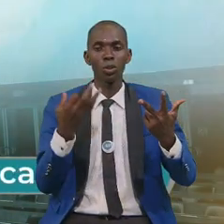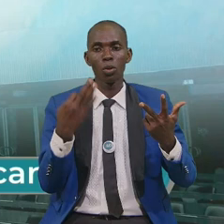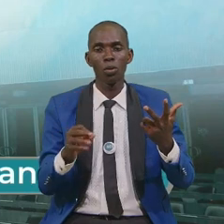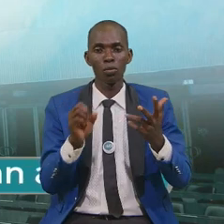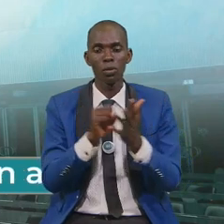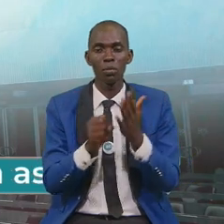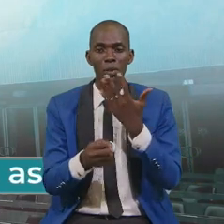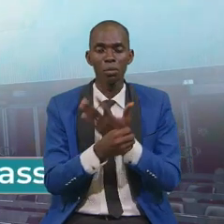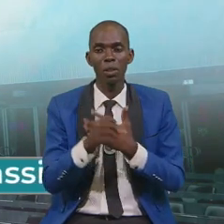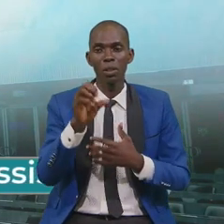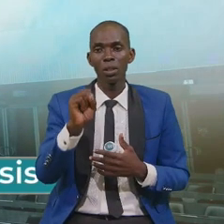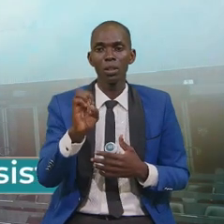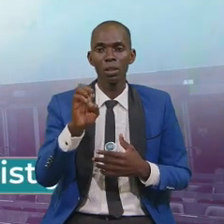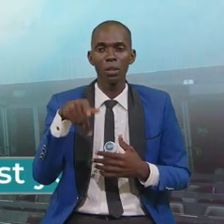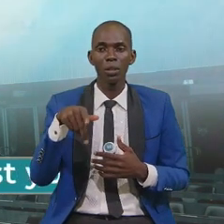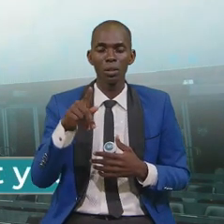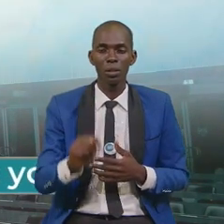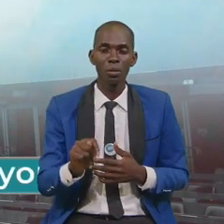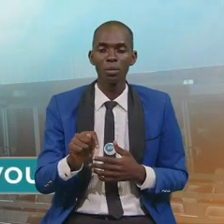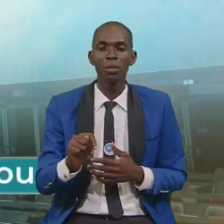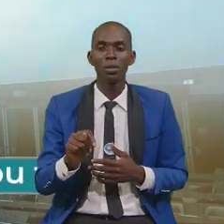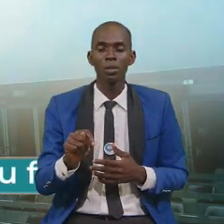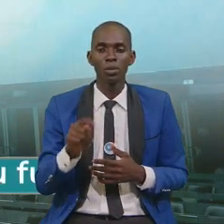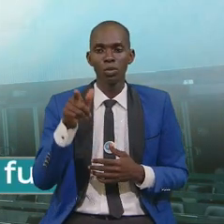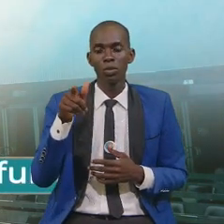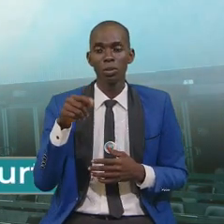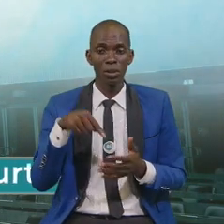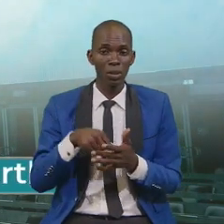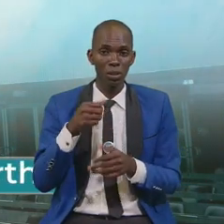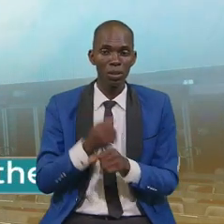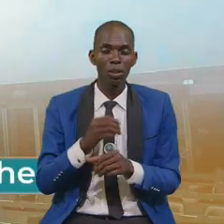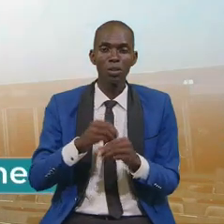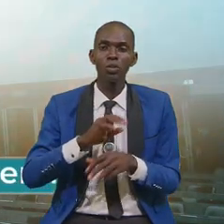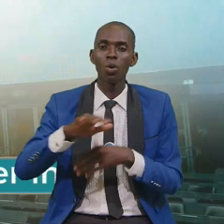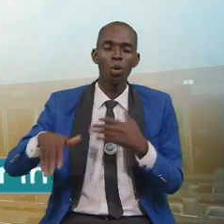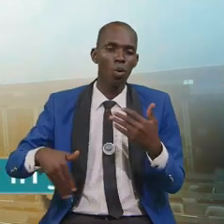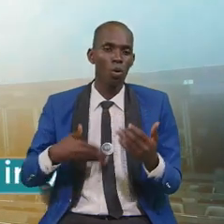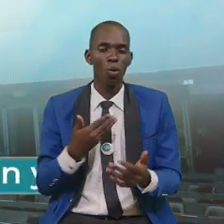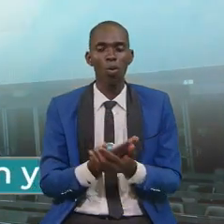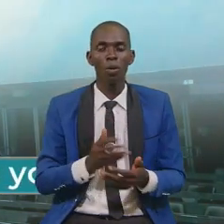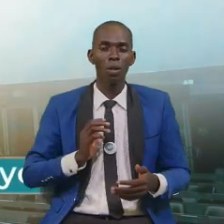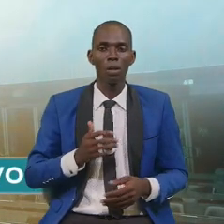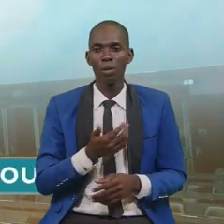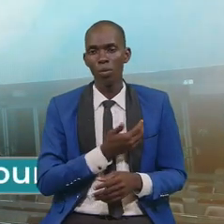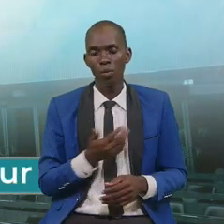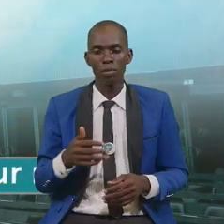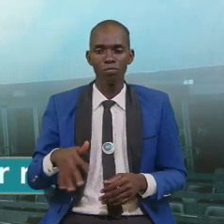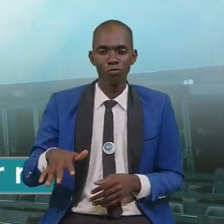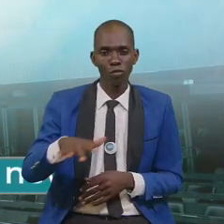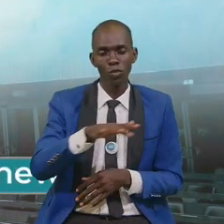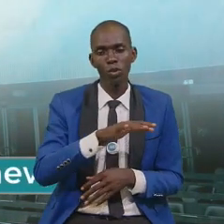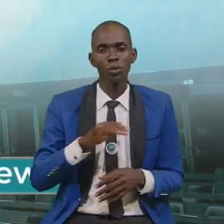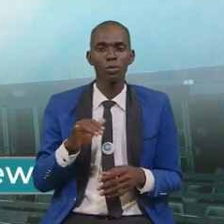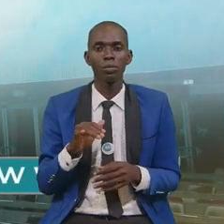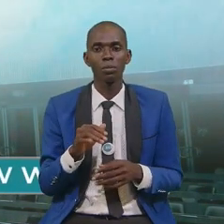in all our locations, in all our region headquarters in Osun State. So please,